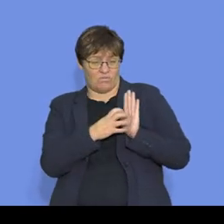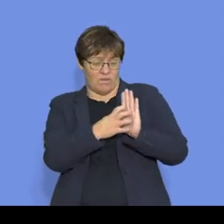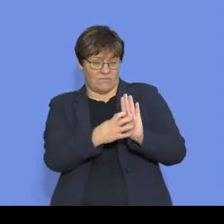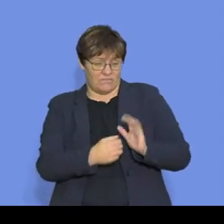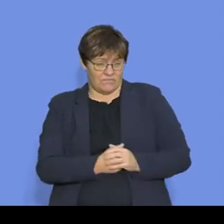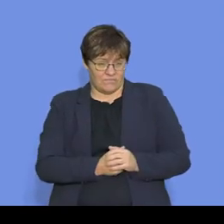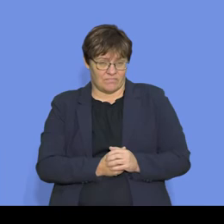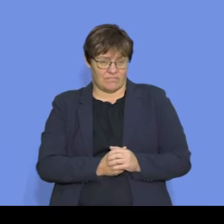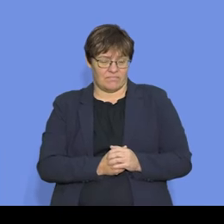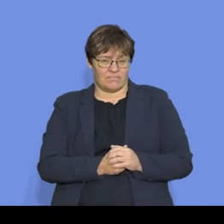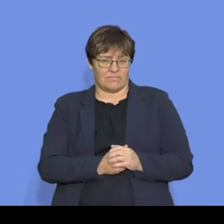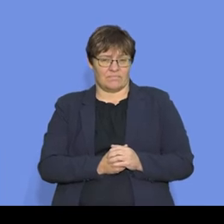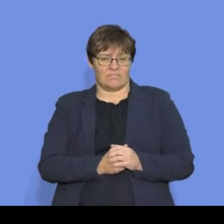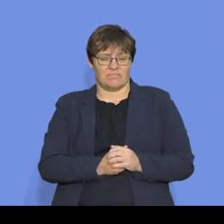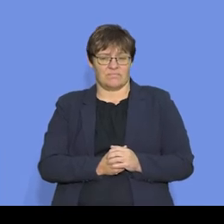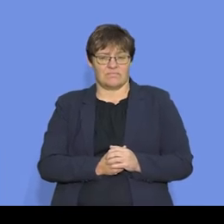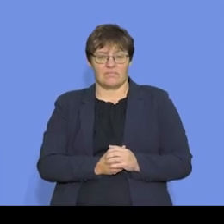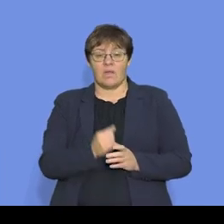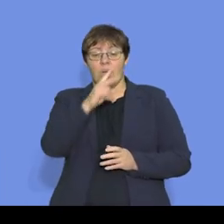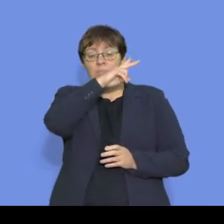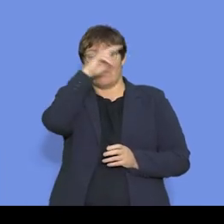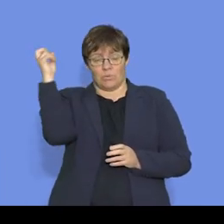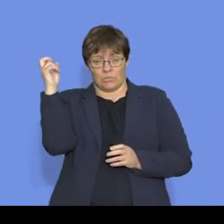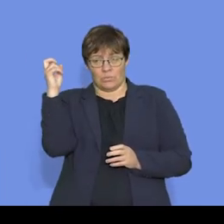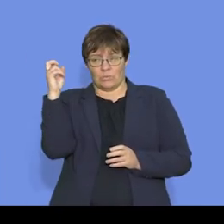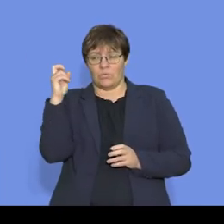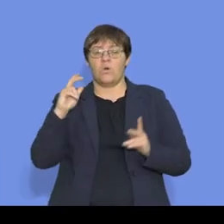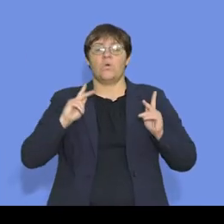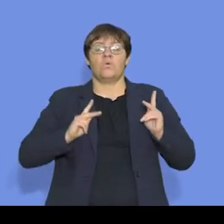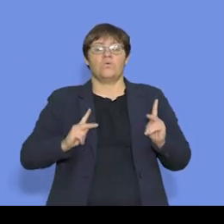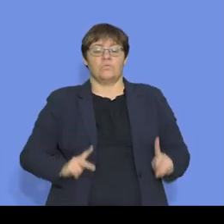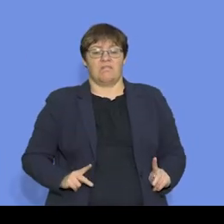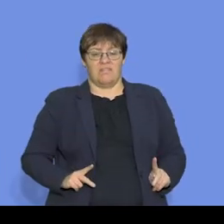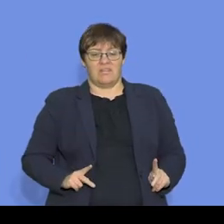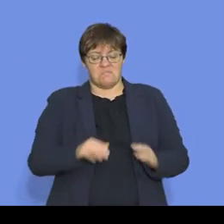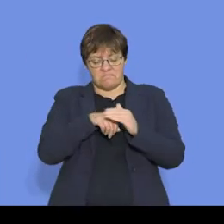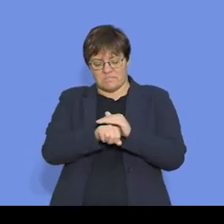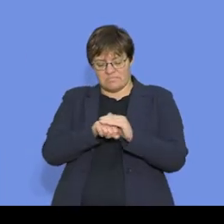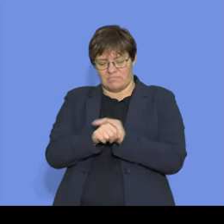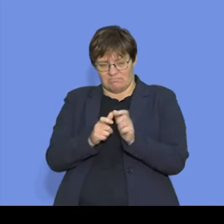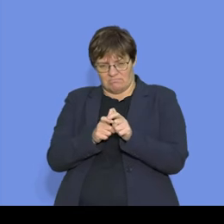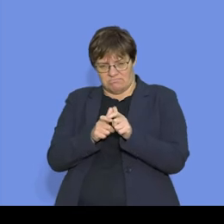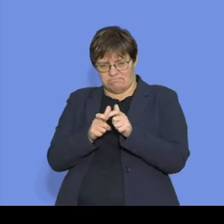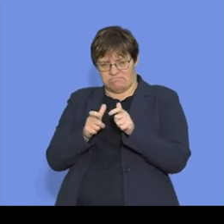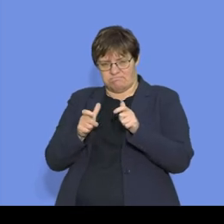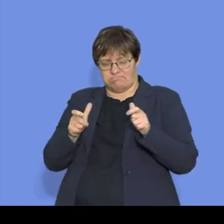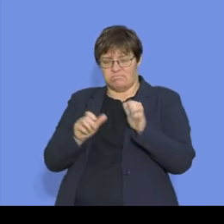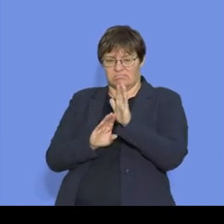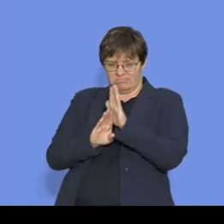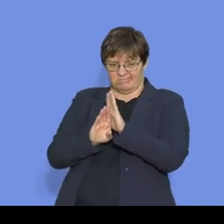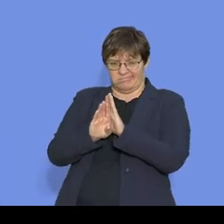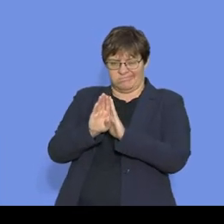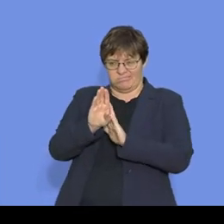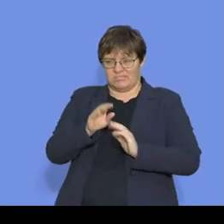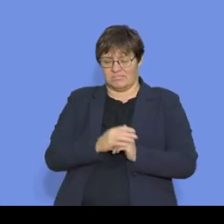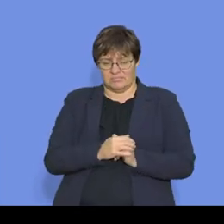Now, if we look at this graph, this shows the blue is how the human population has